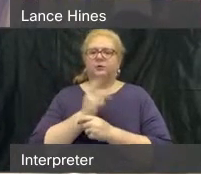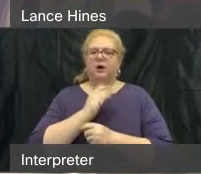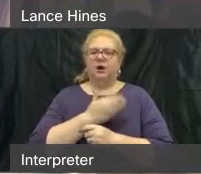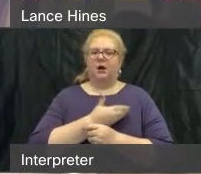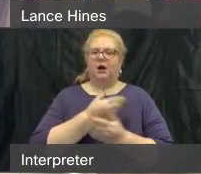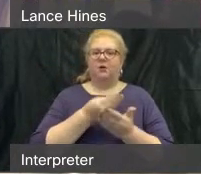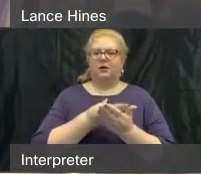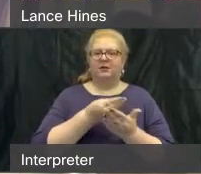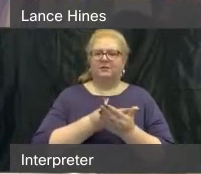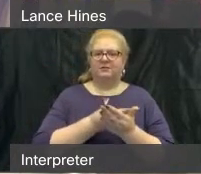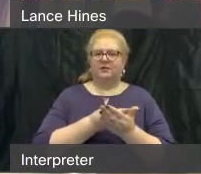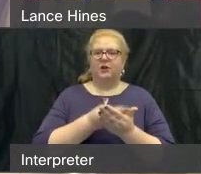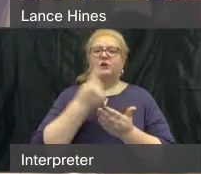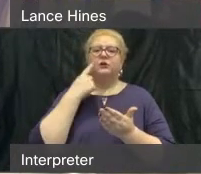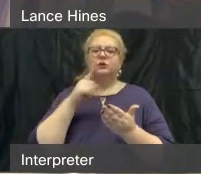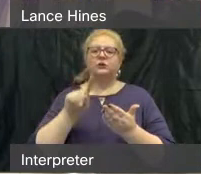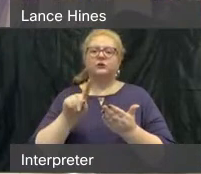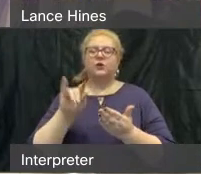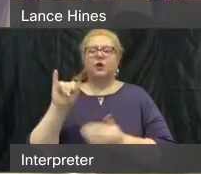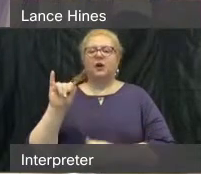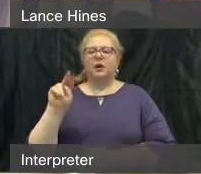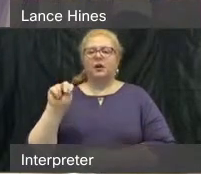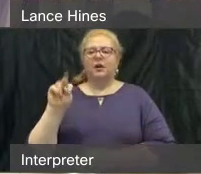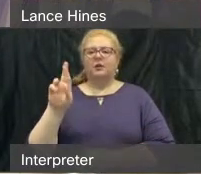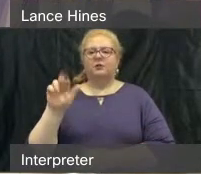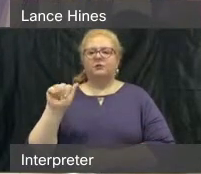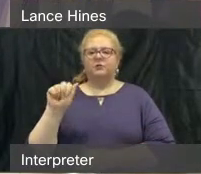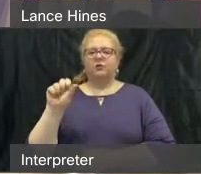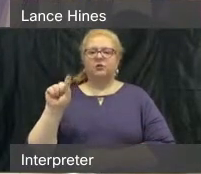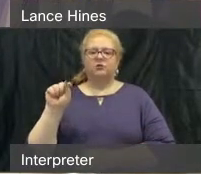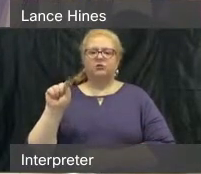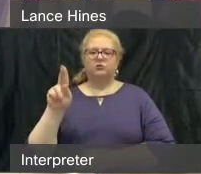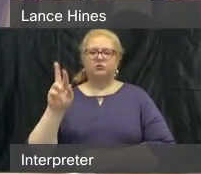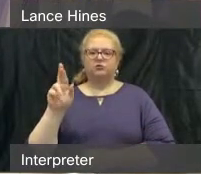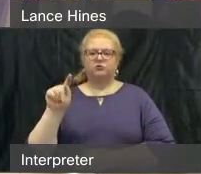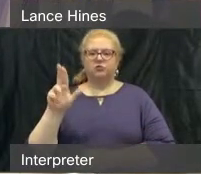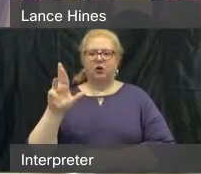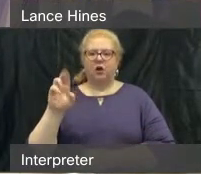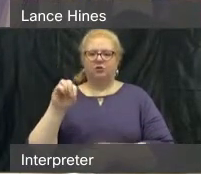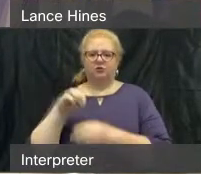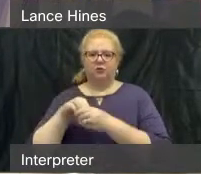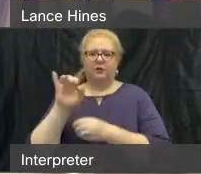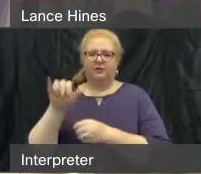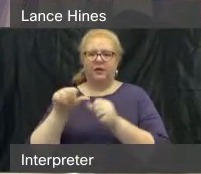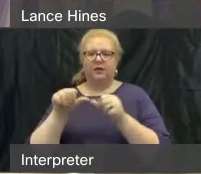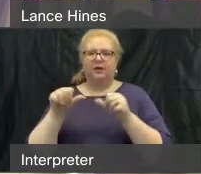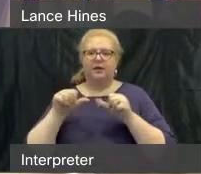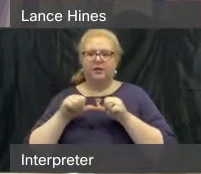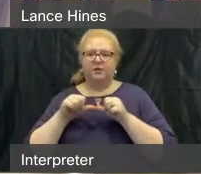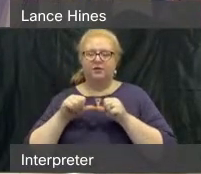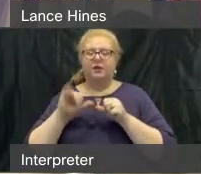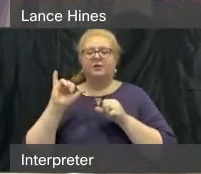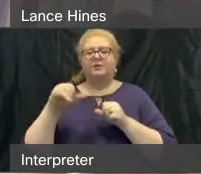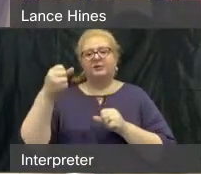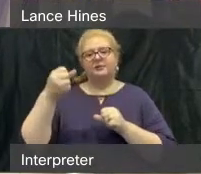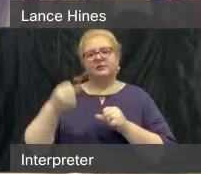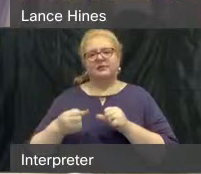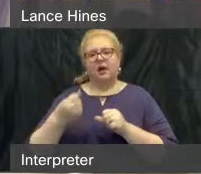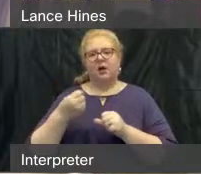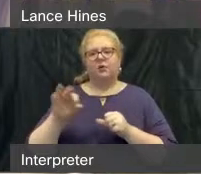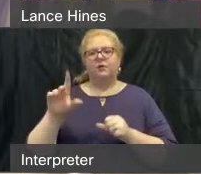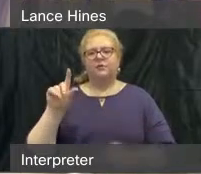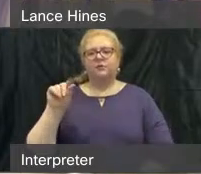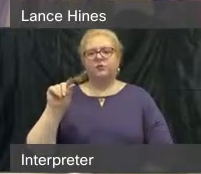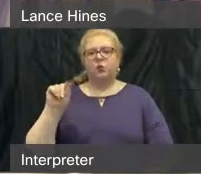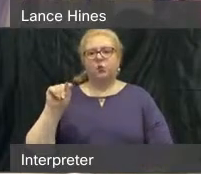for infrastructure in this area. And this is just south of 28th Street. There are some new constructions that